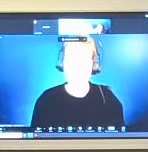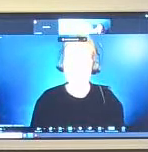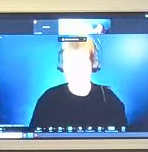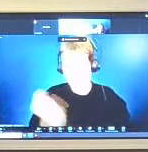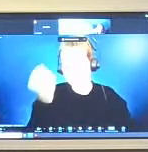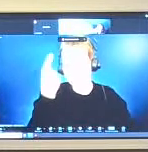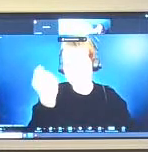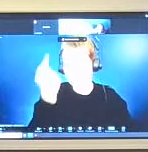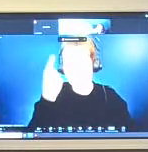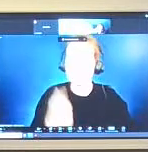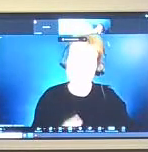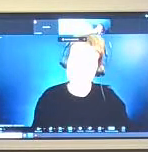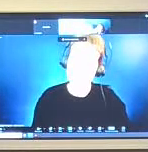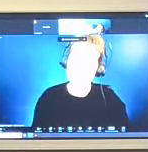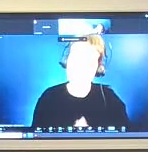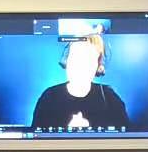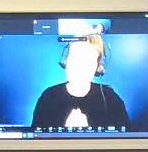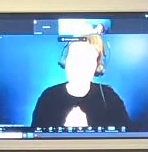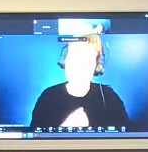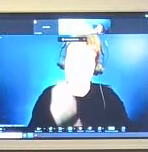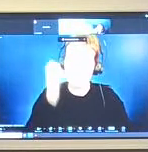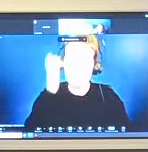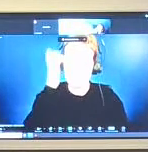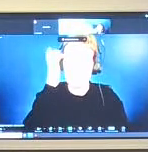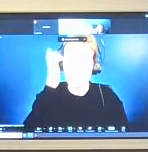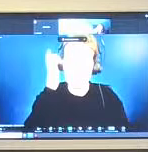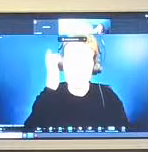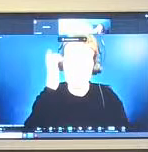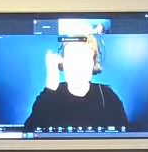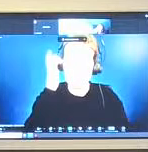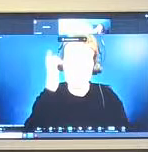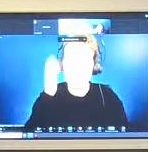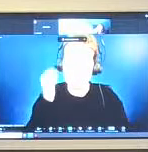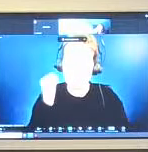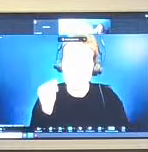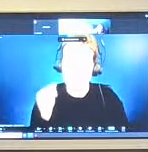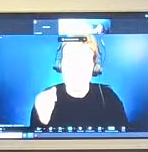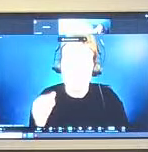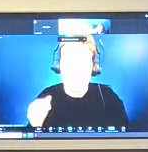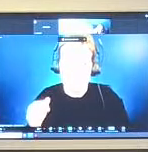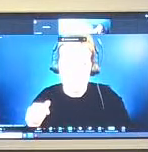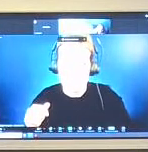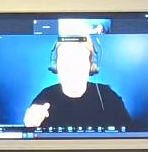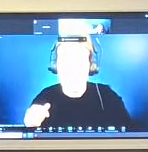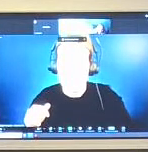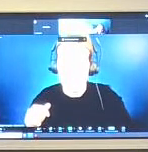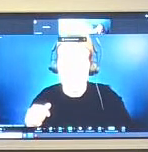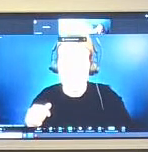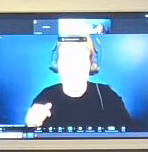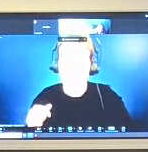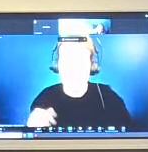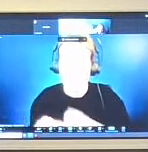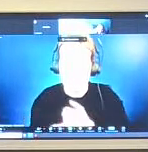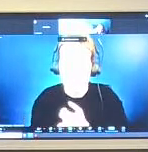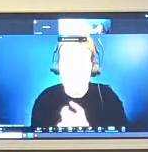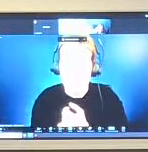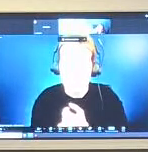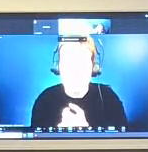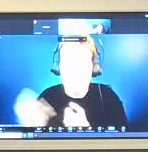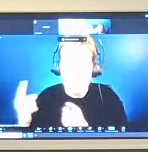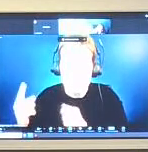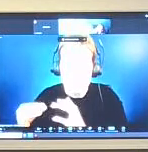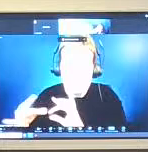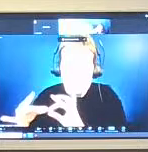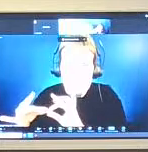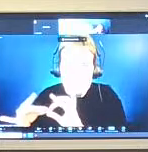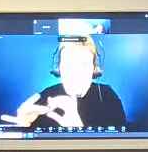was in the dress circle. Yeah. For an event about a month ago. It was super high up. I